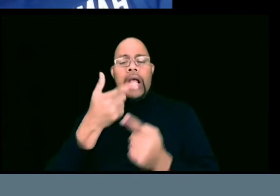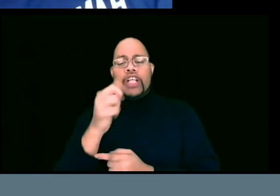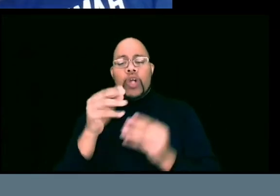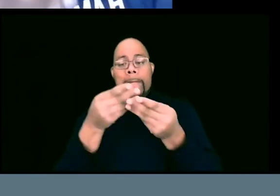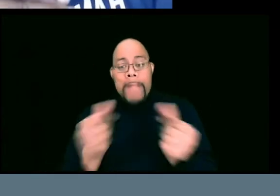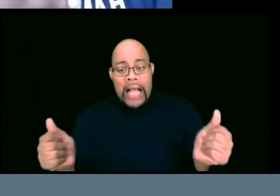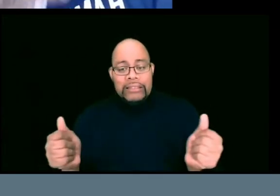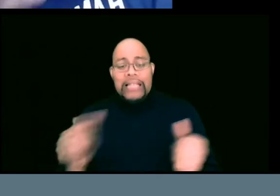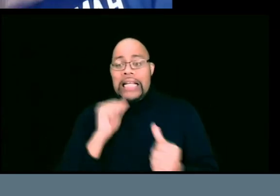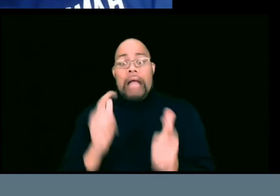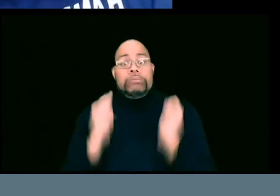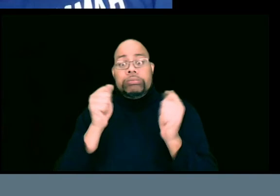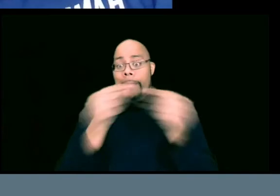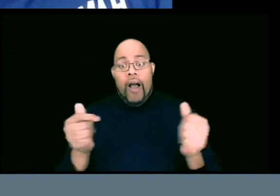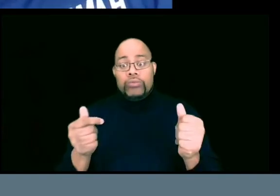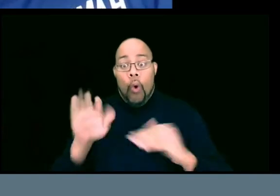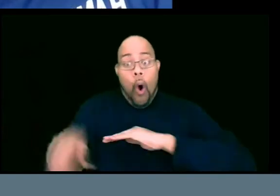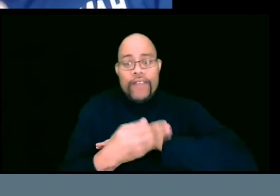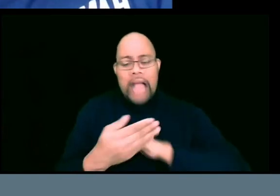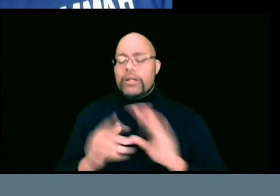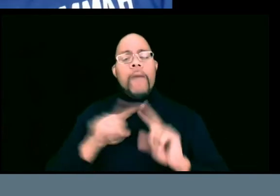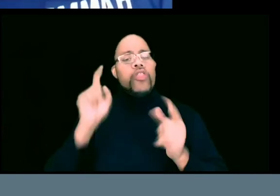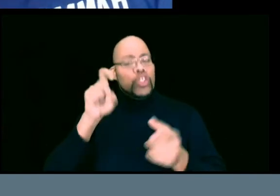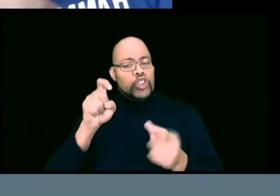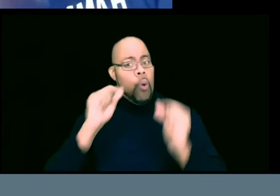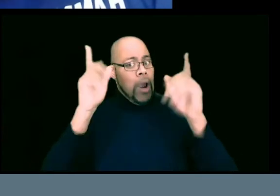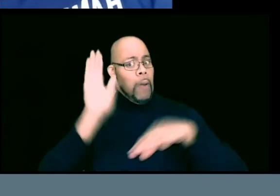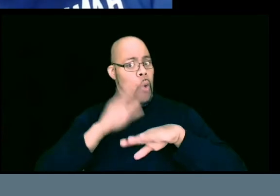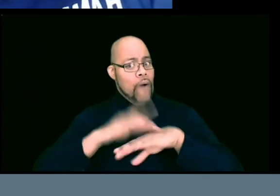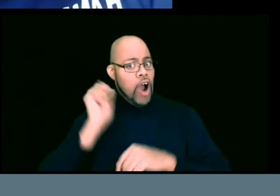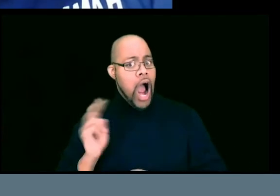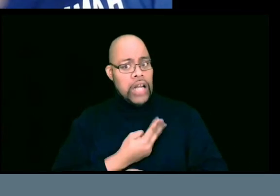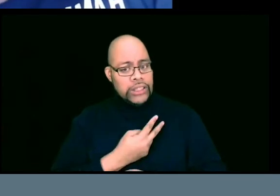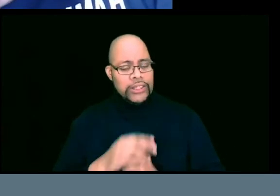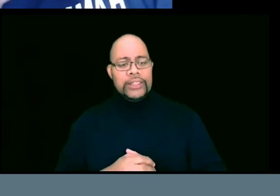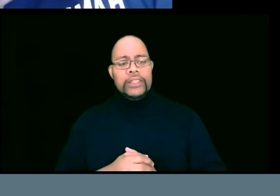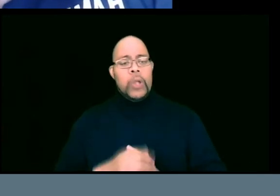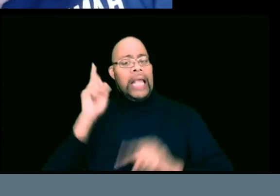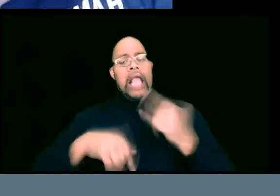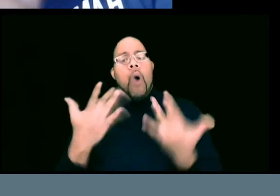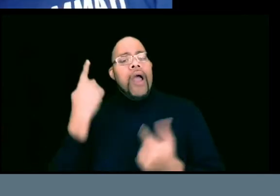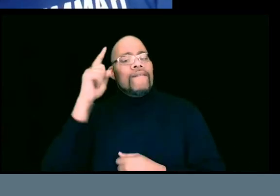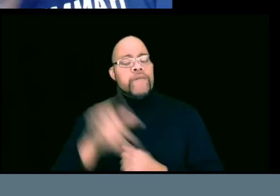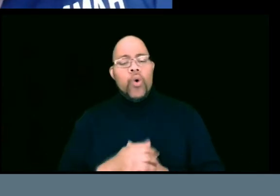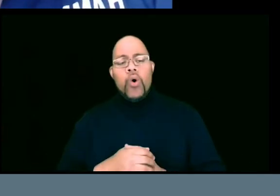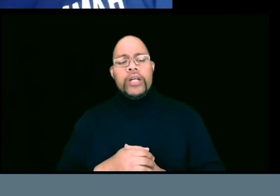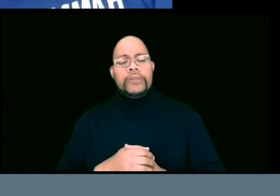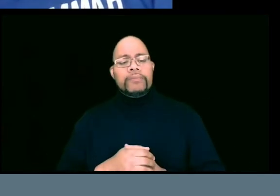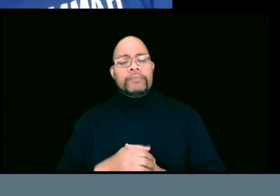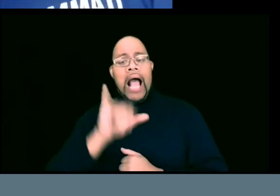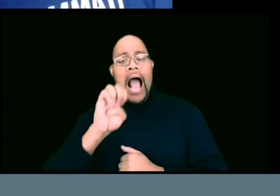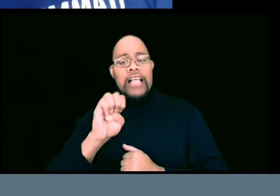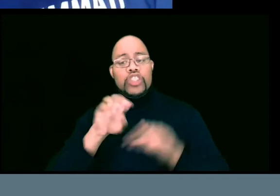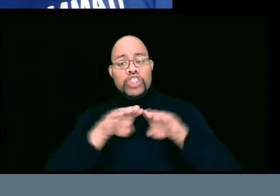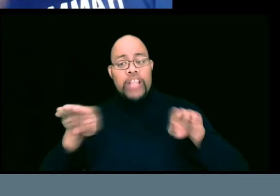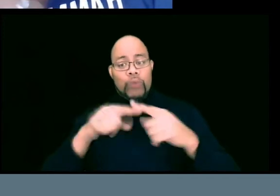rises, it's not until the glacier melts, and it's not going to instantly melt. But yes, this should be a wake up call that something needs to happen. We can't wait